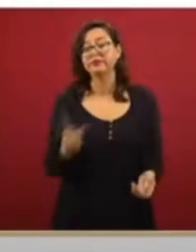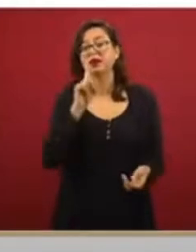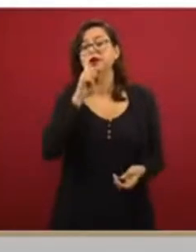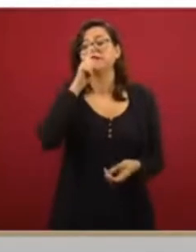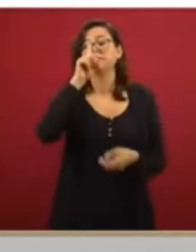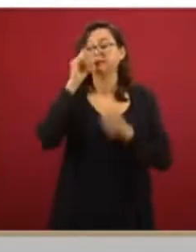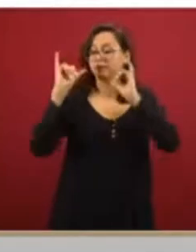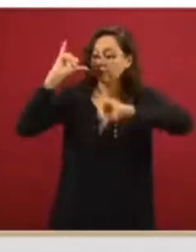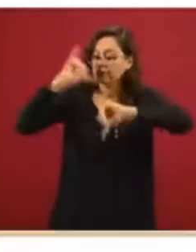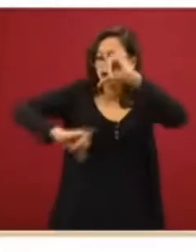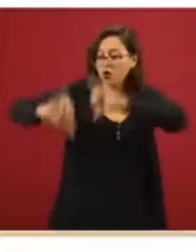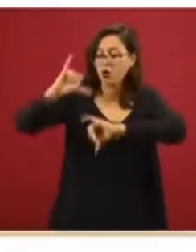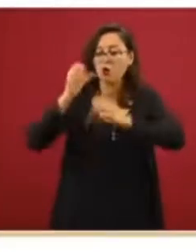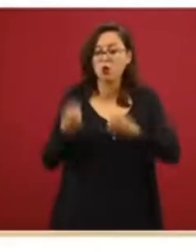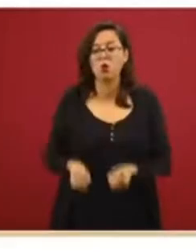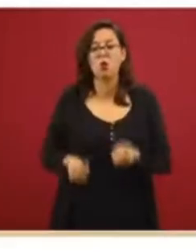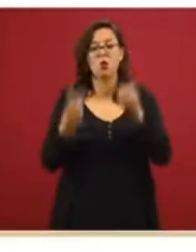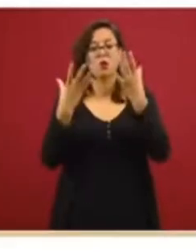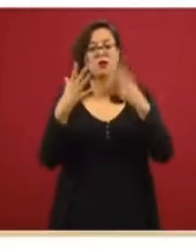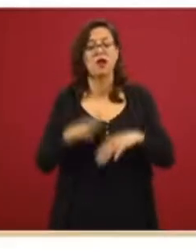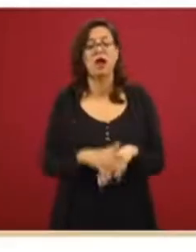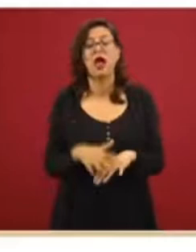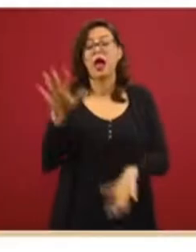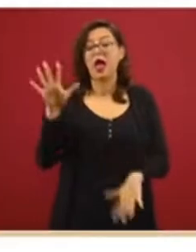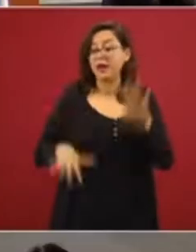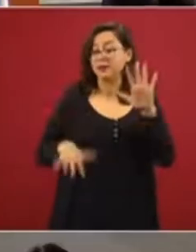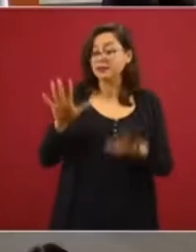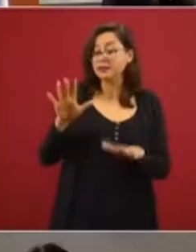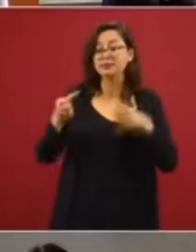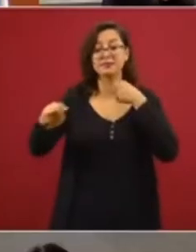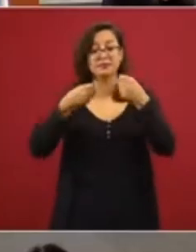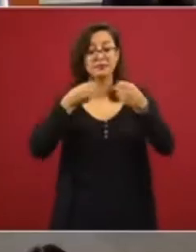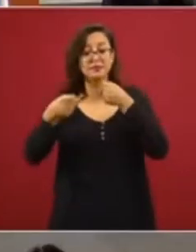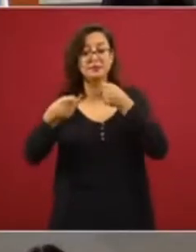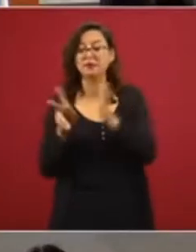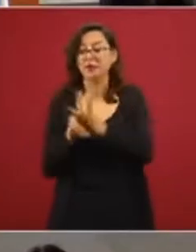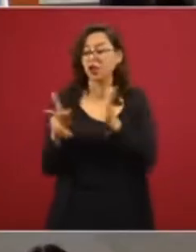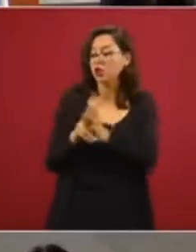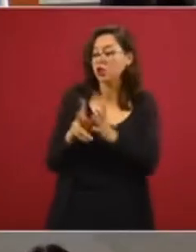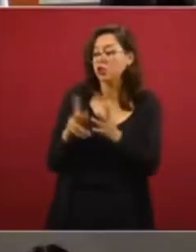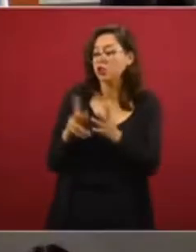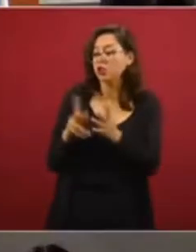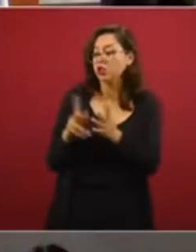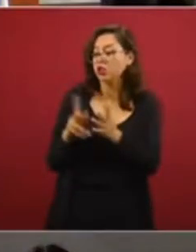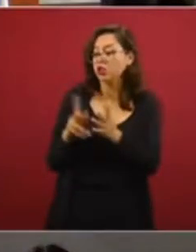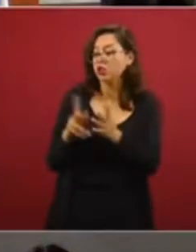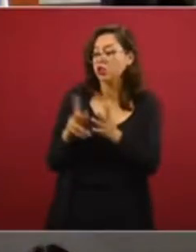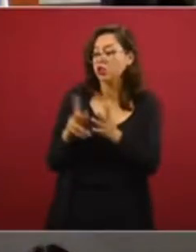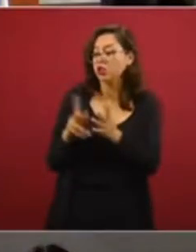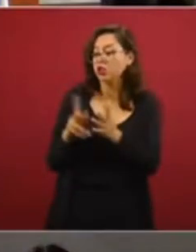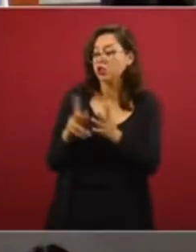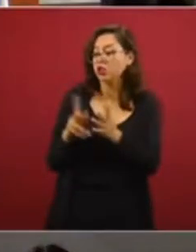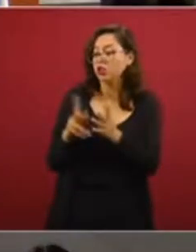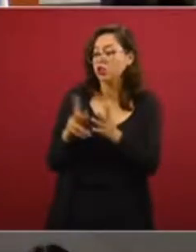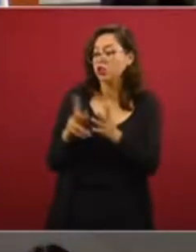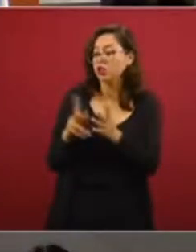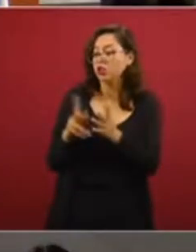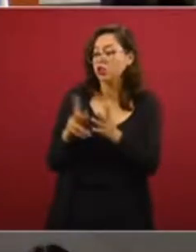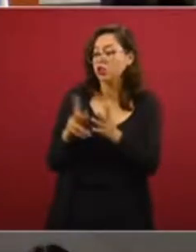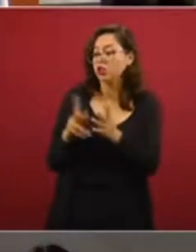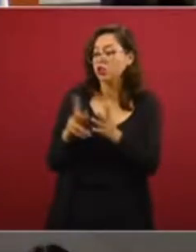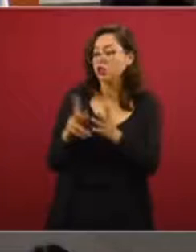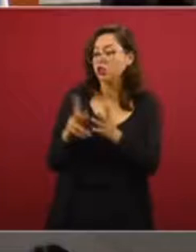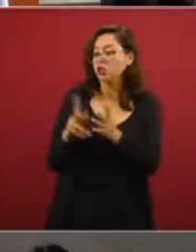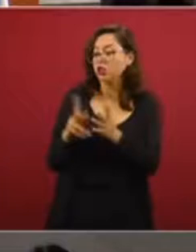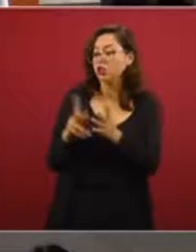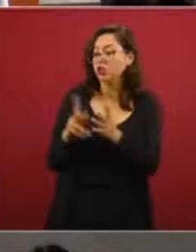de información parecieran con esta idea de que se están reduciendo el número de pruebas. And some of the communication